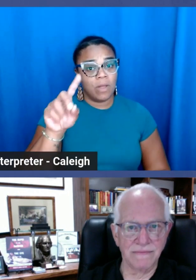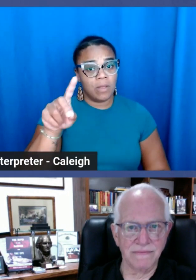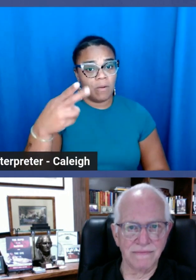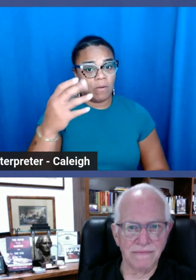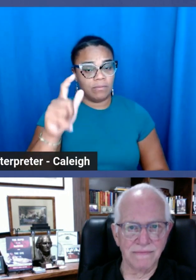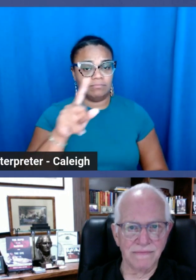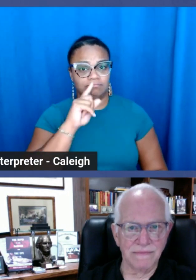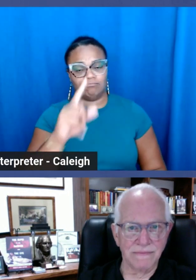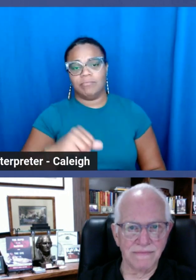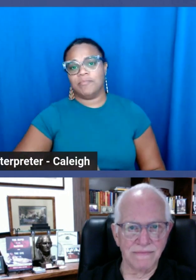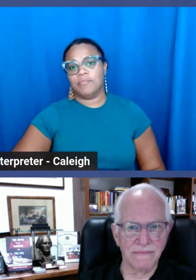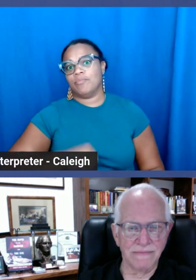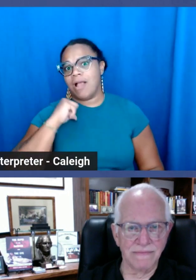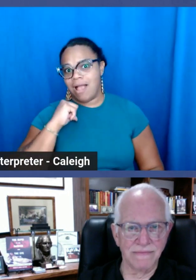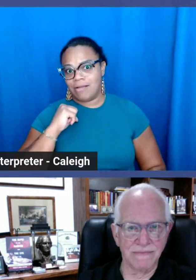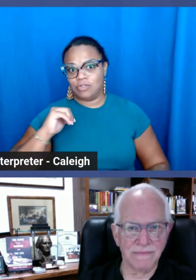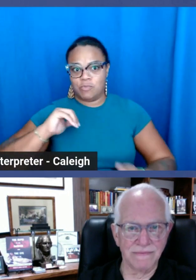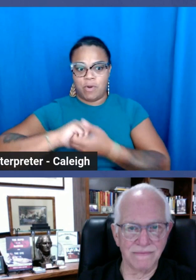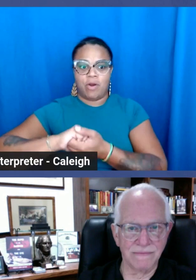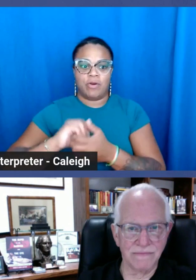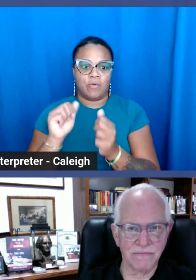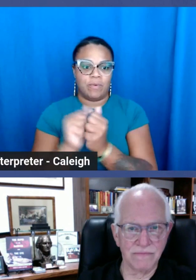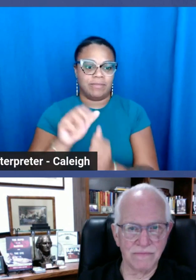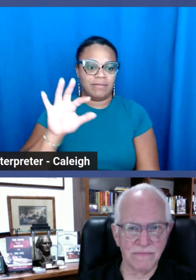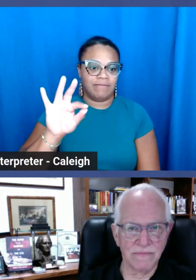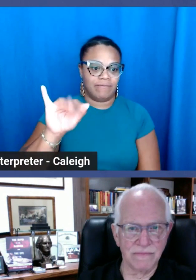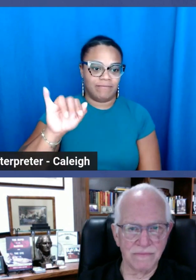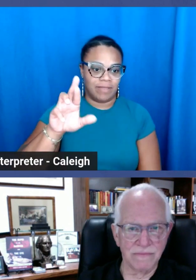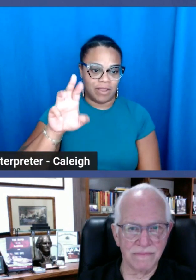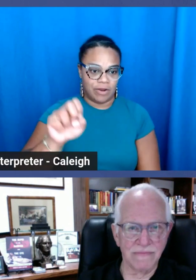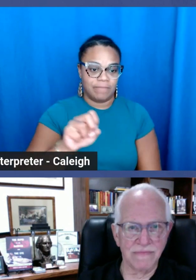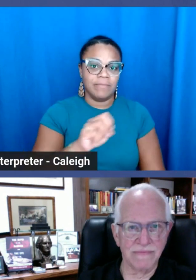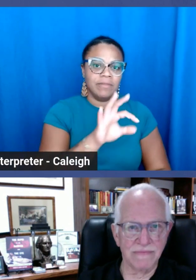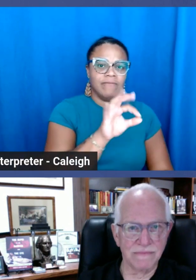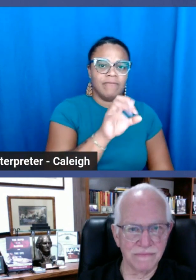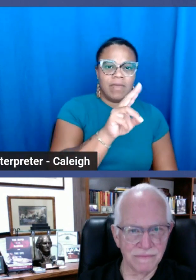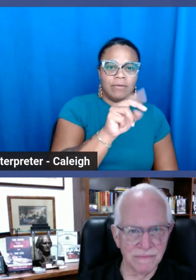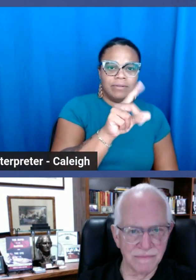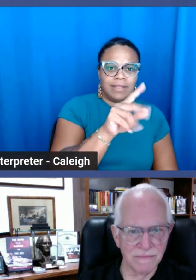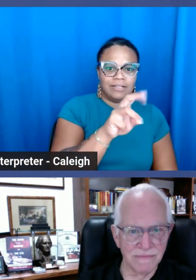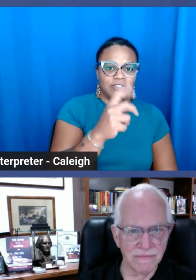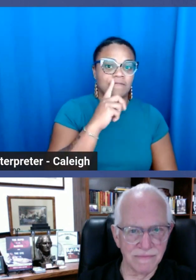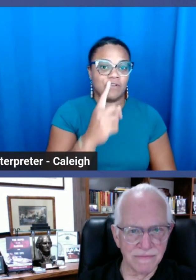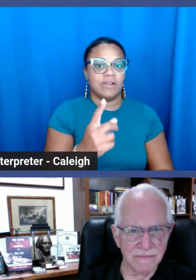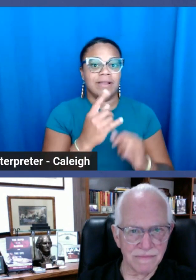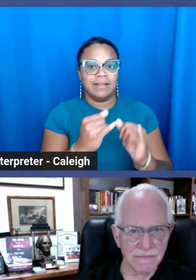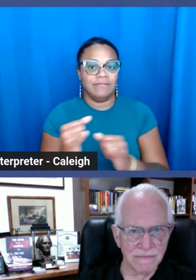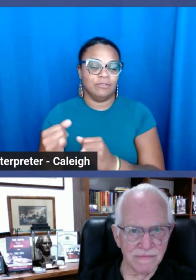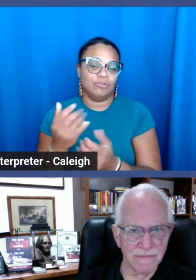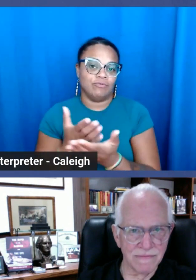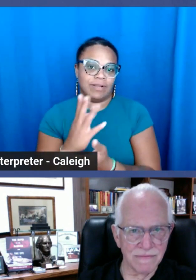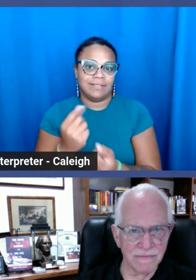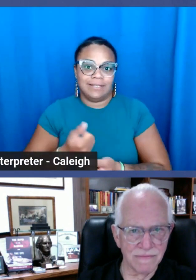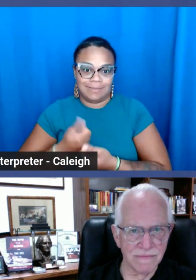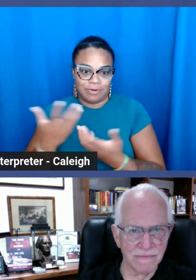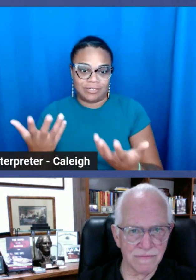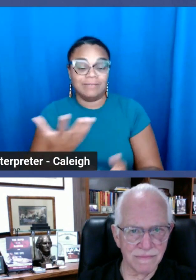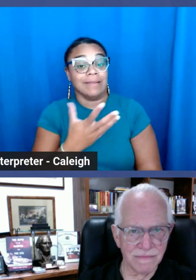with FIRE, the Foundation for Individual Rights and Expression, and the Free Speech Coalition. And a lot